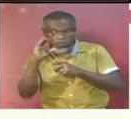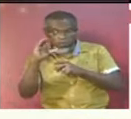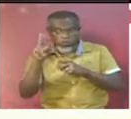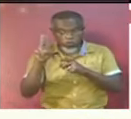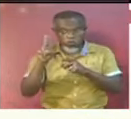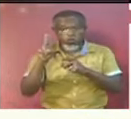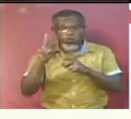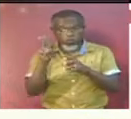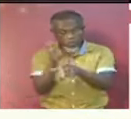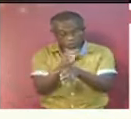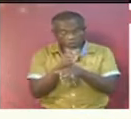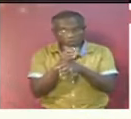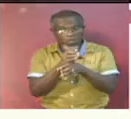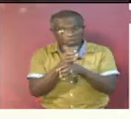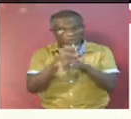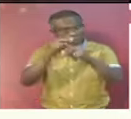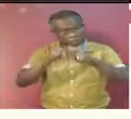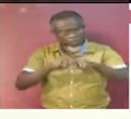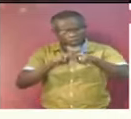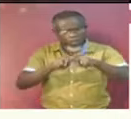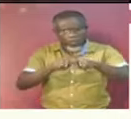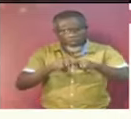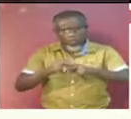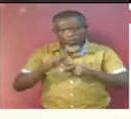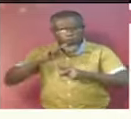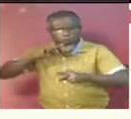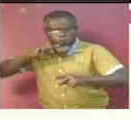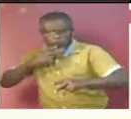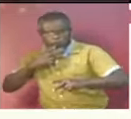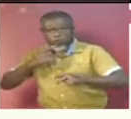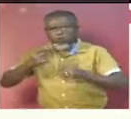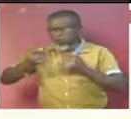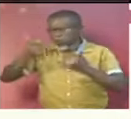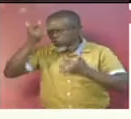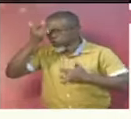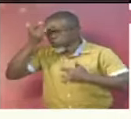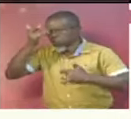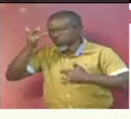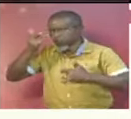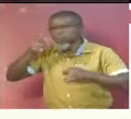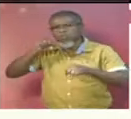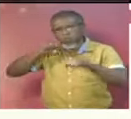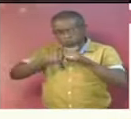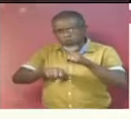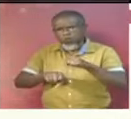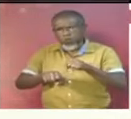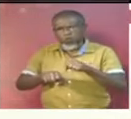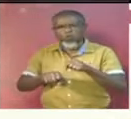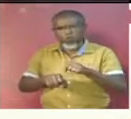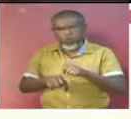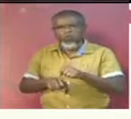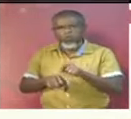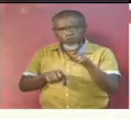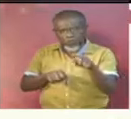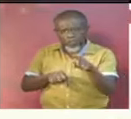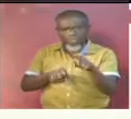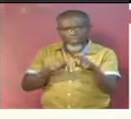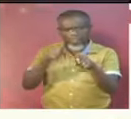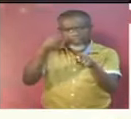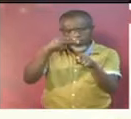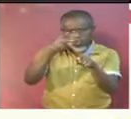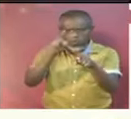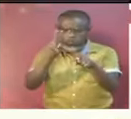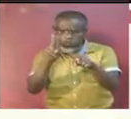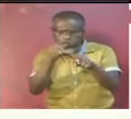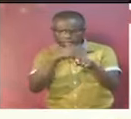illness, and therefore the possibility of a fatal outcome within the ICU and HDU settings would be higher. So when we get